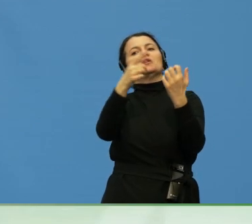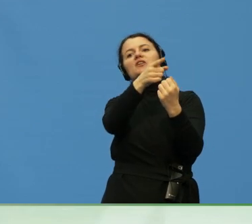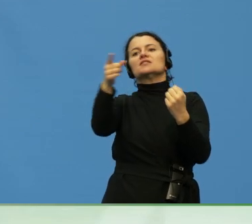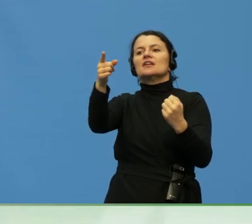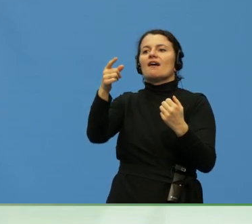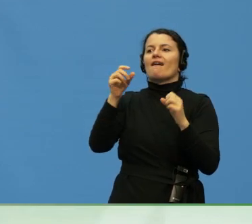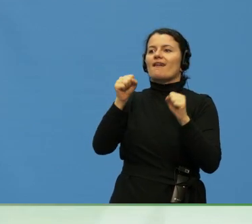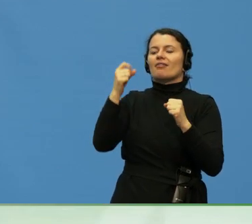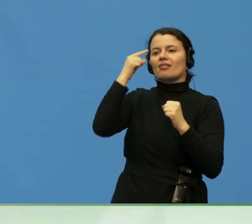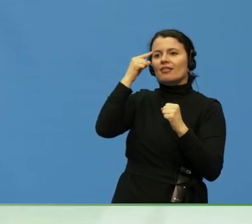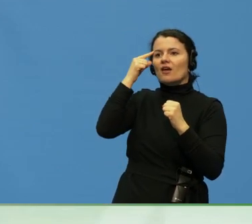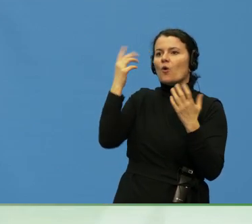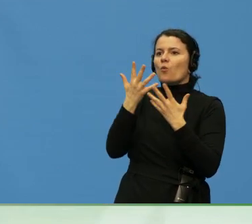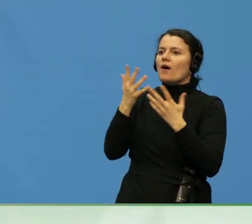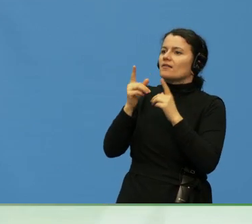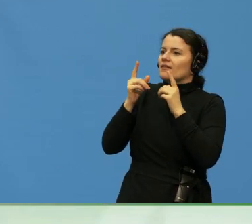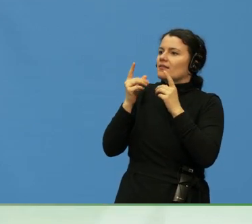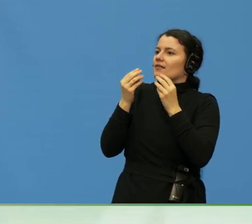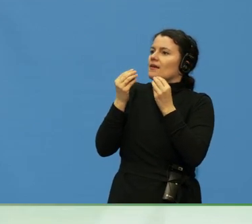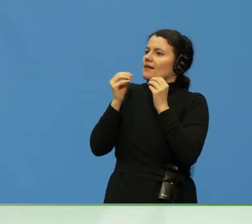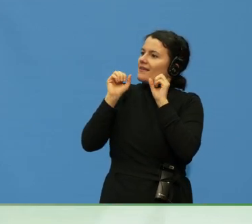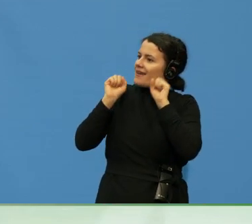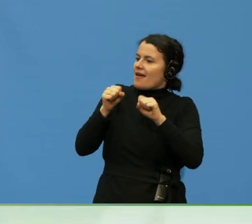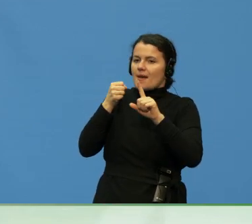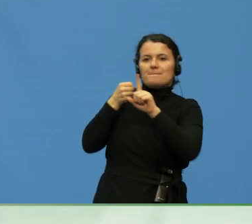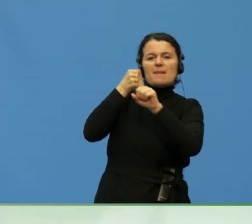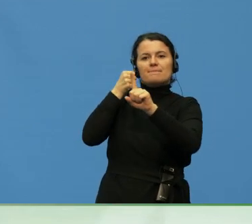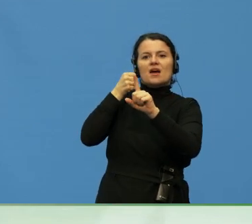accountable. Who wants to start? Oliver,